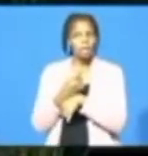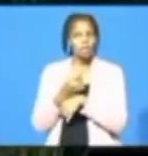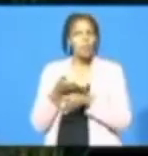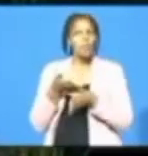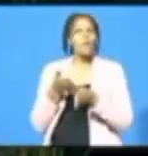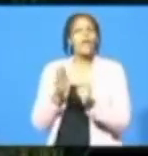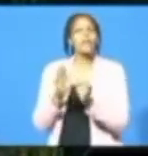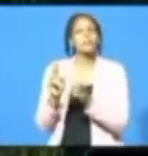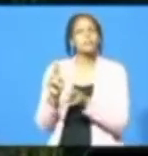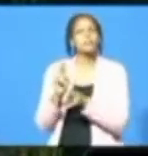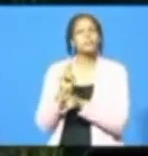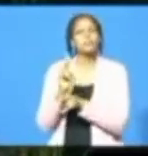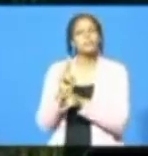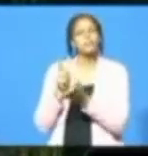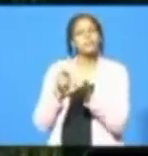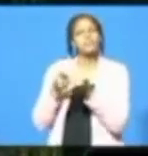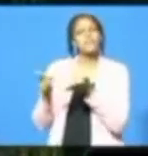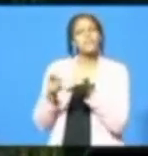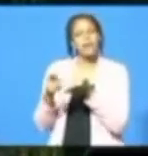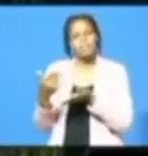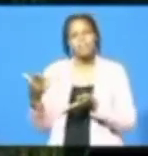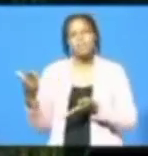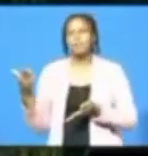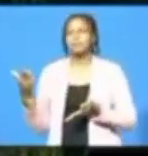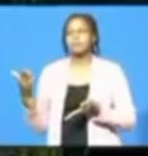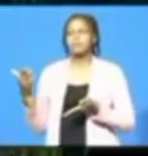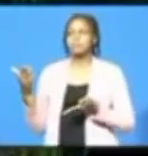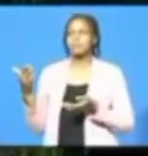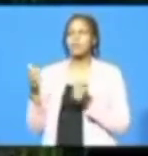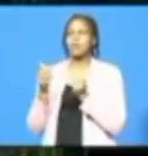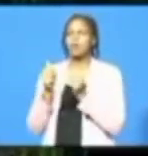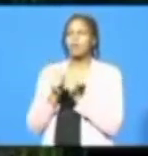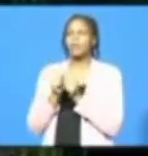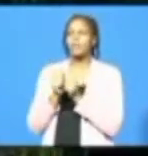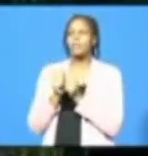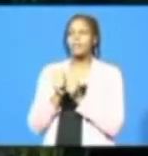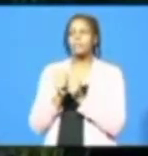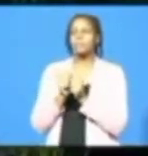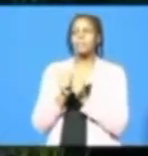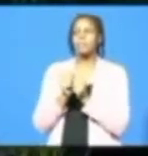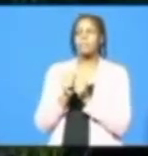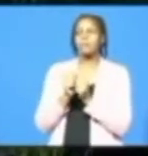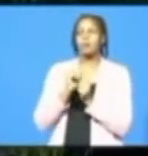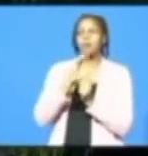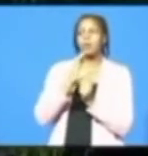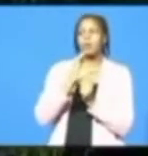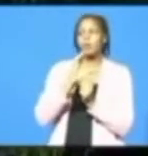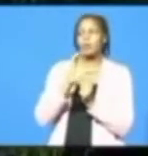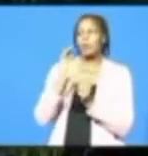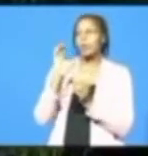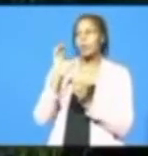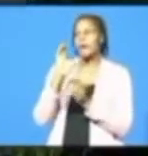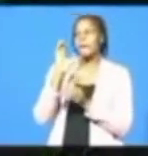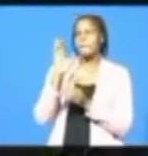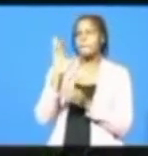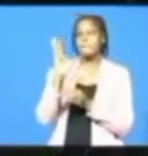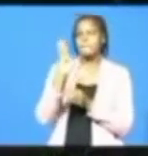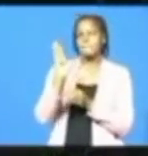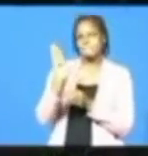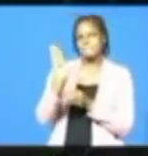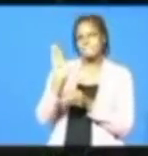is used with chlorination, has one of its